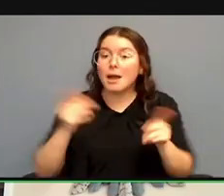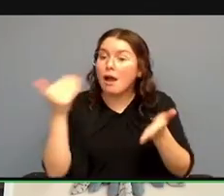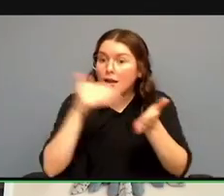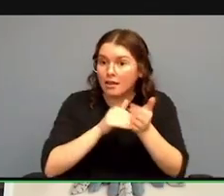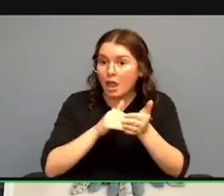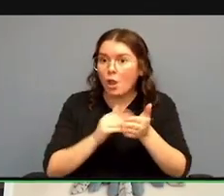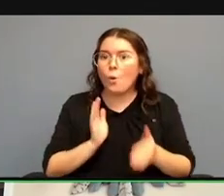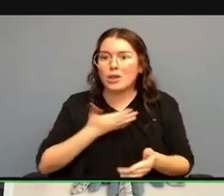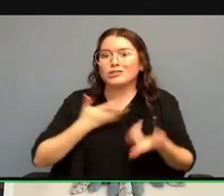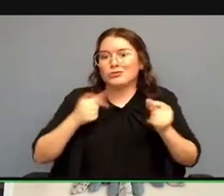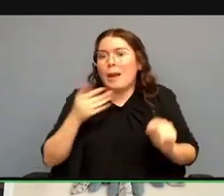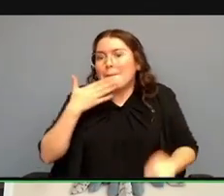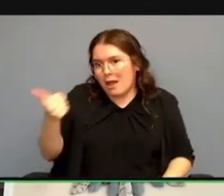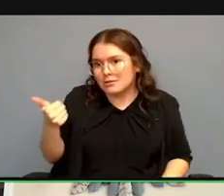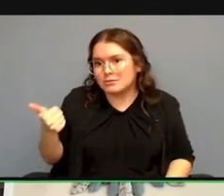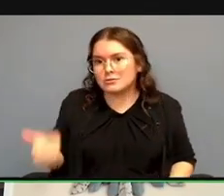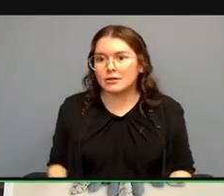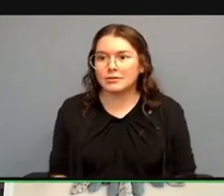our best.